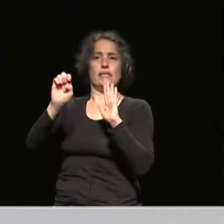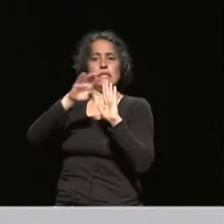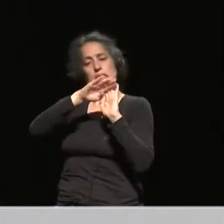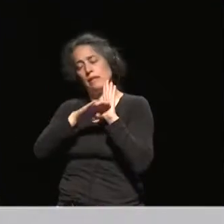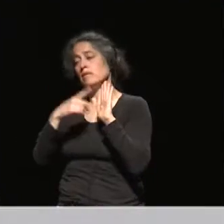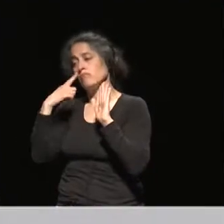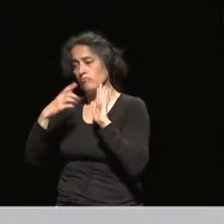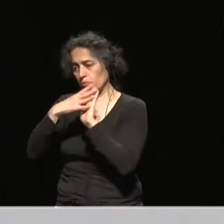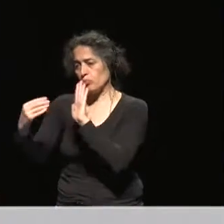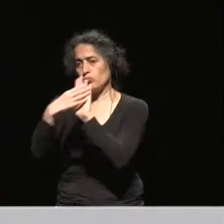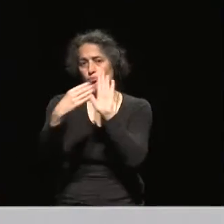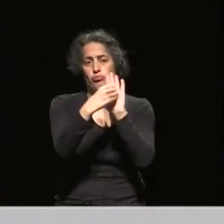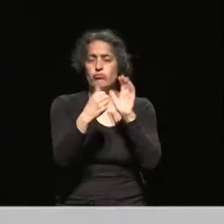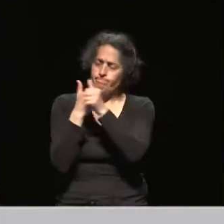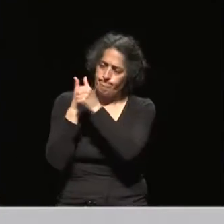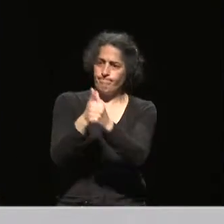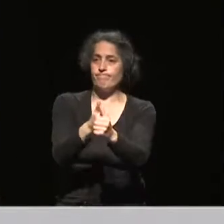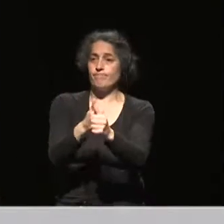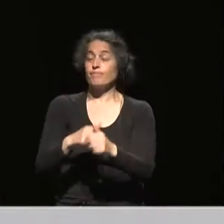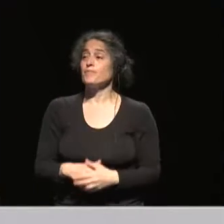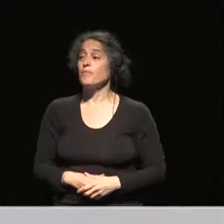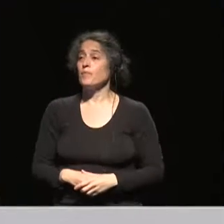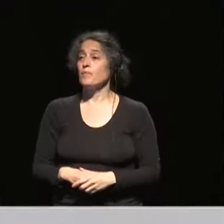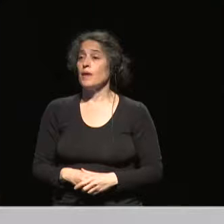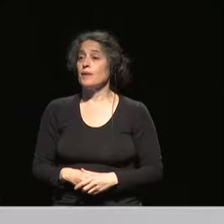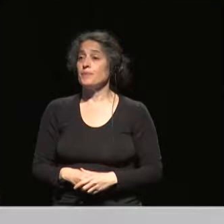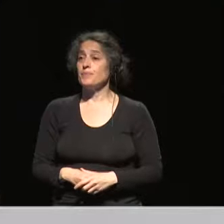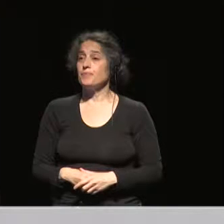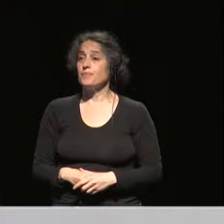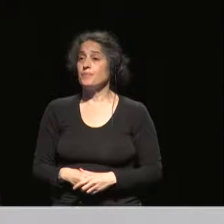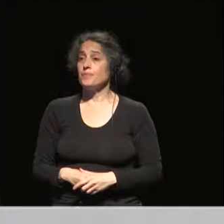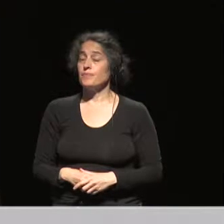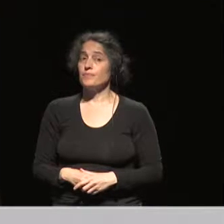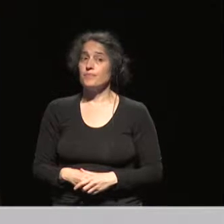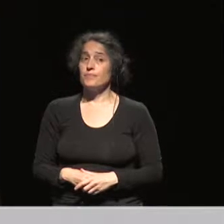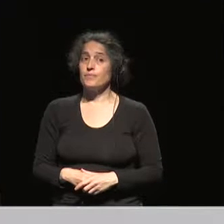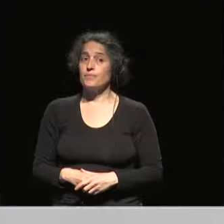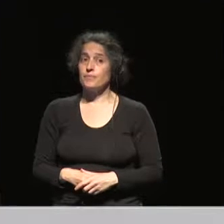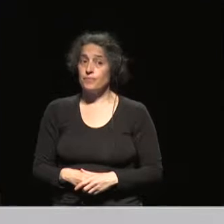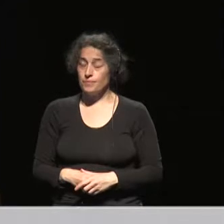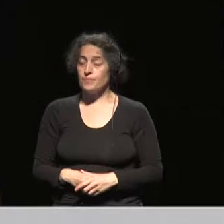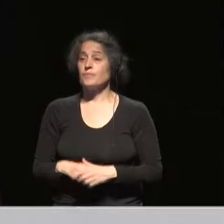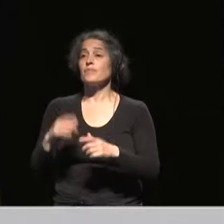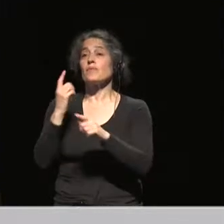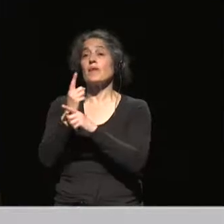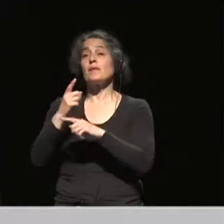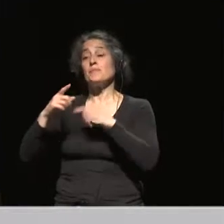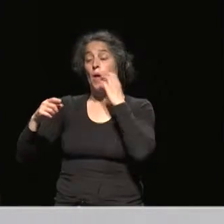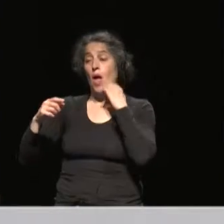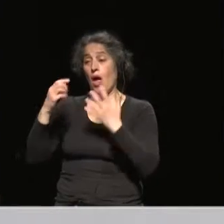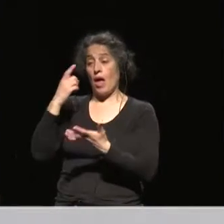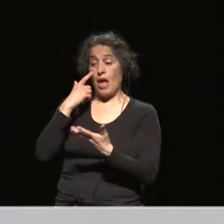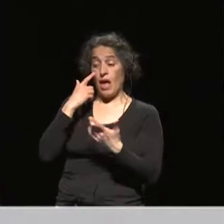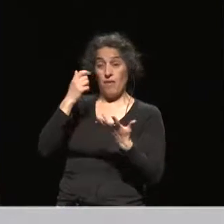and civil society scrutiny as a condition for granting budget